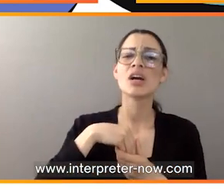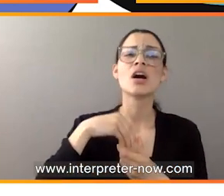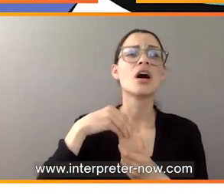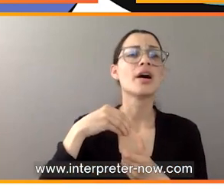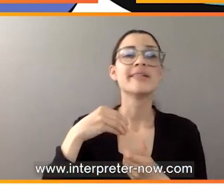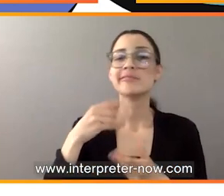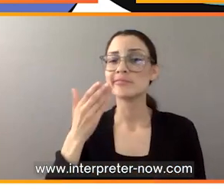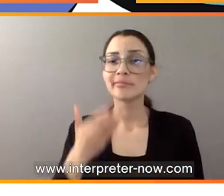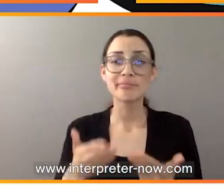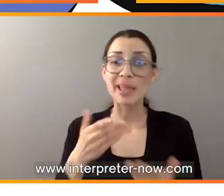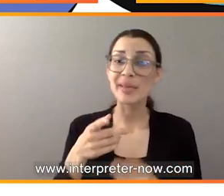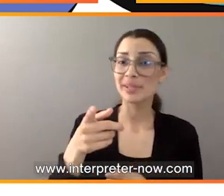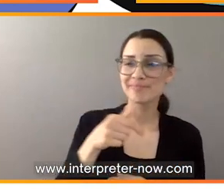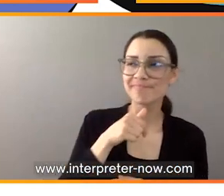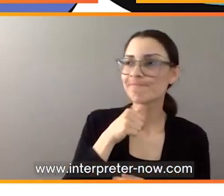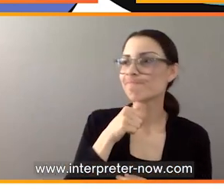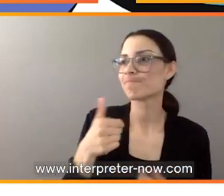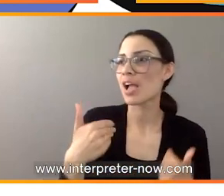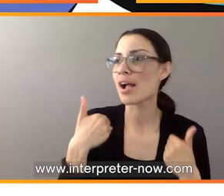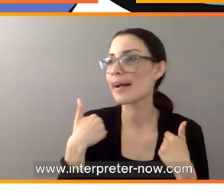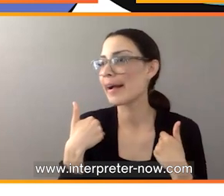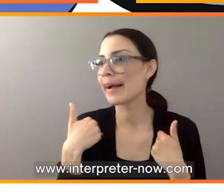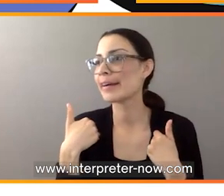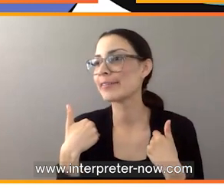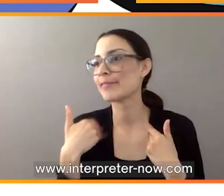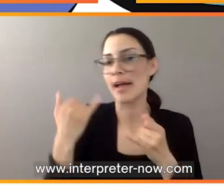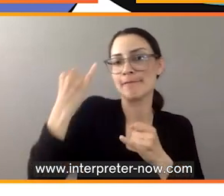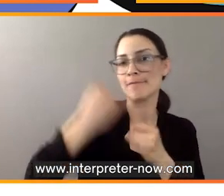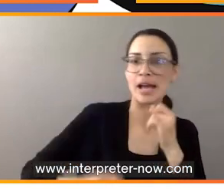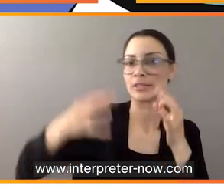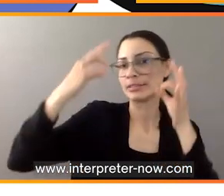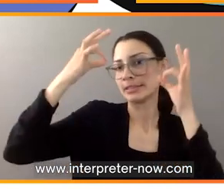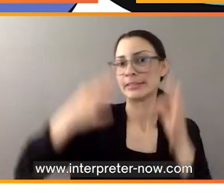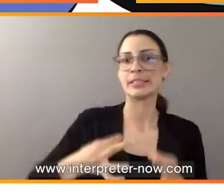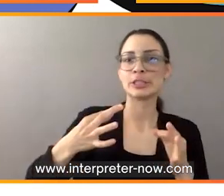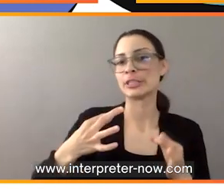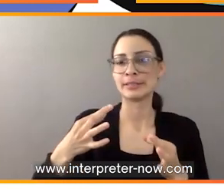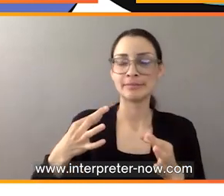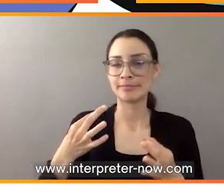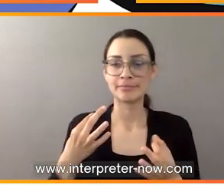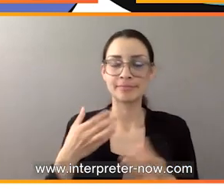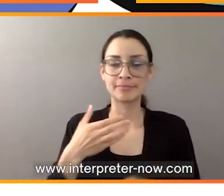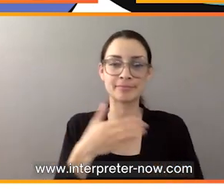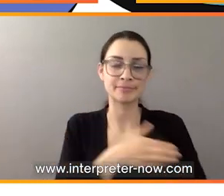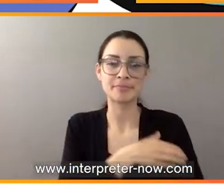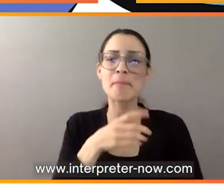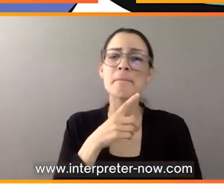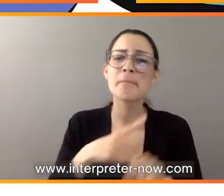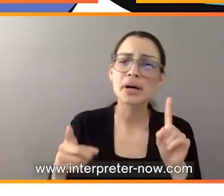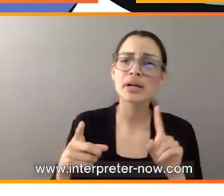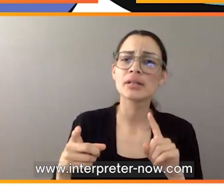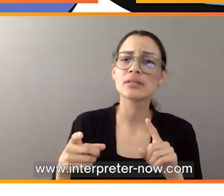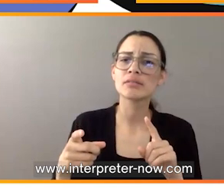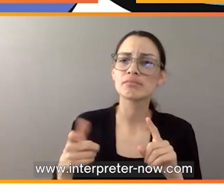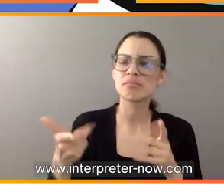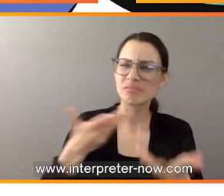in, even if they don't have the chance to weigh in on whatever the final decision is, be really transparent